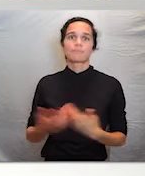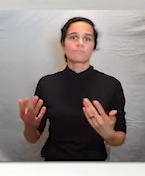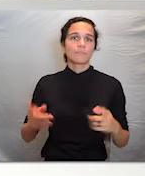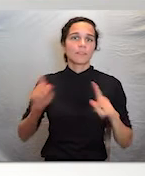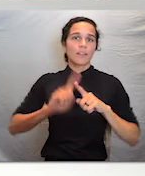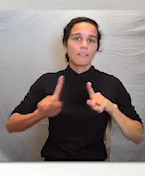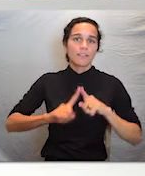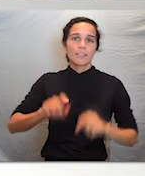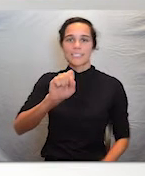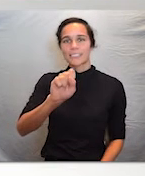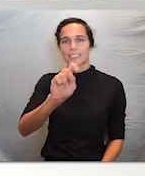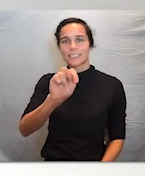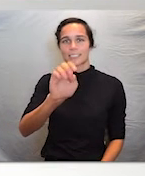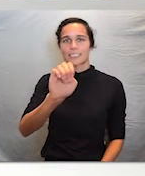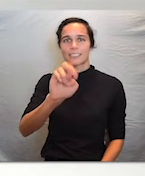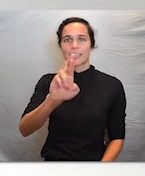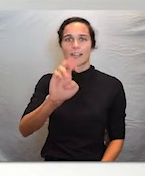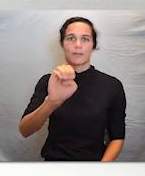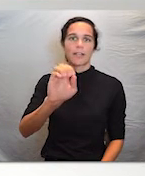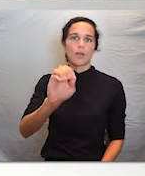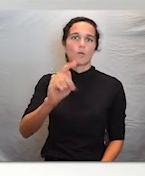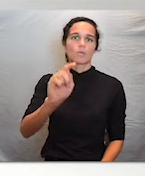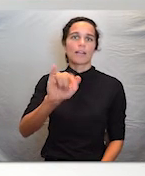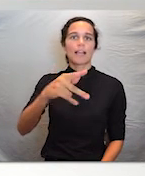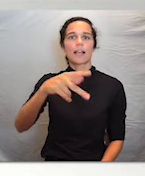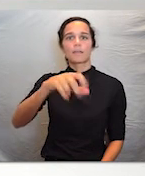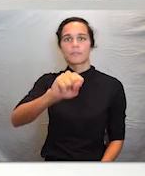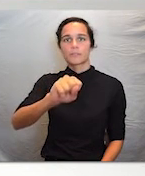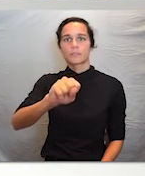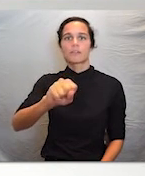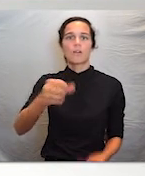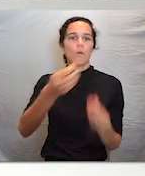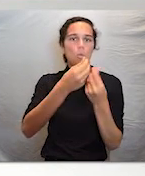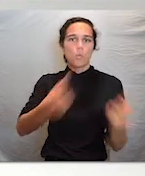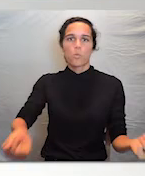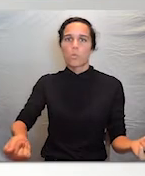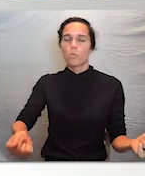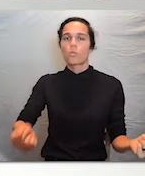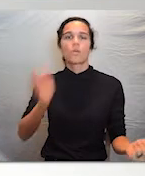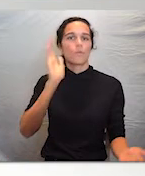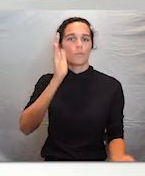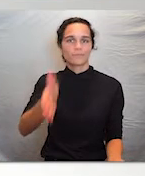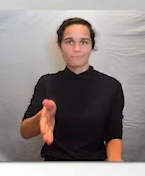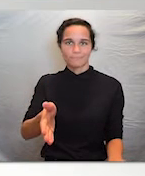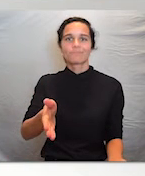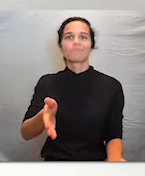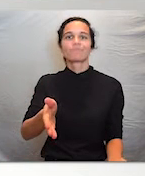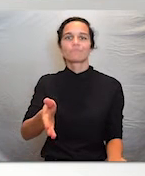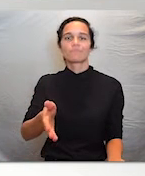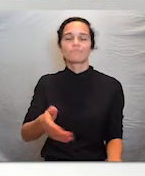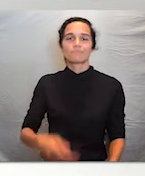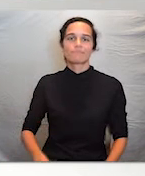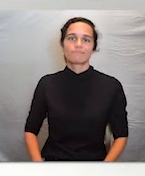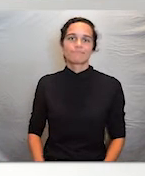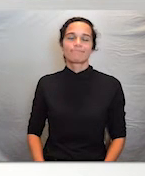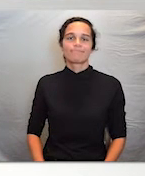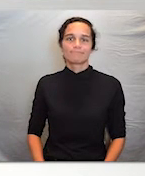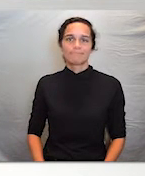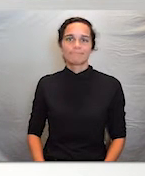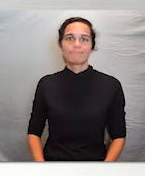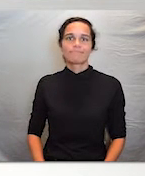stereotypes and myths vanish. So if we're not in